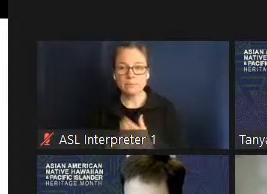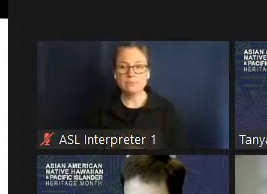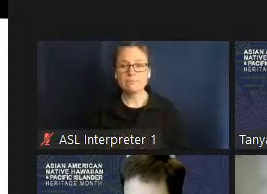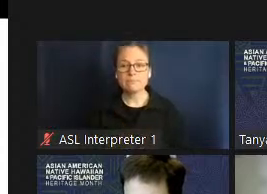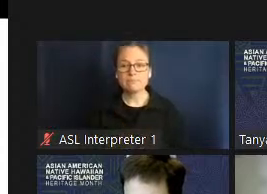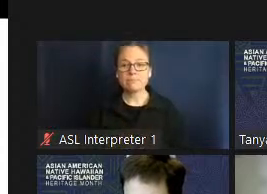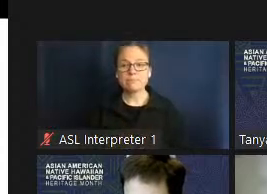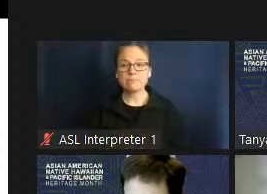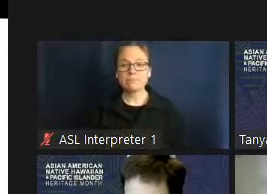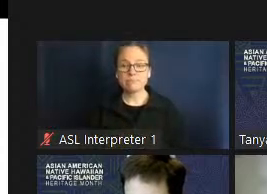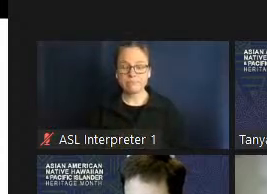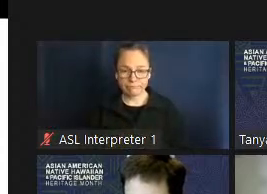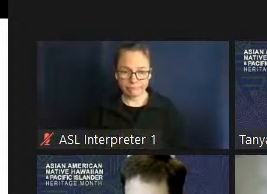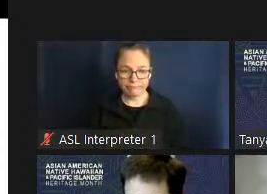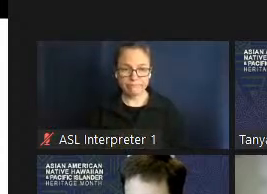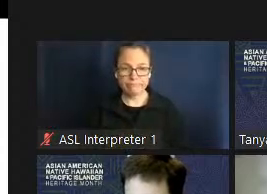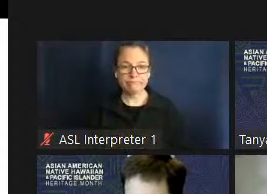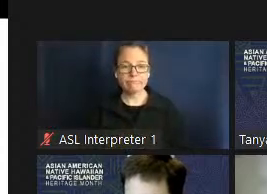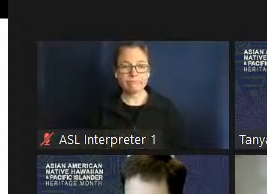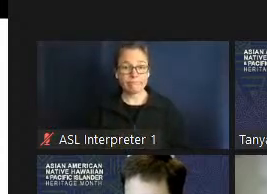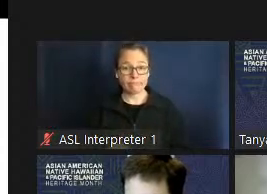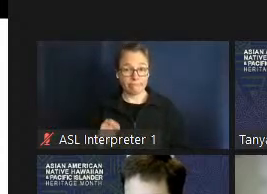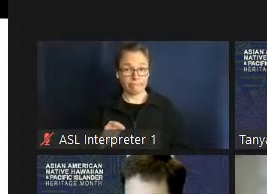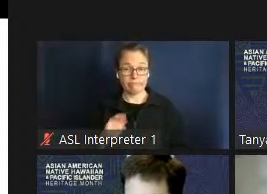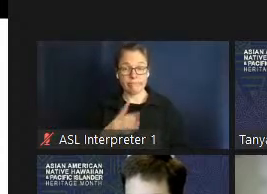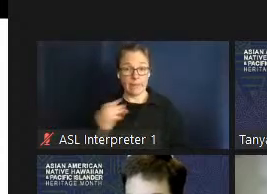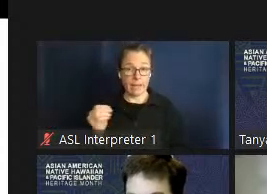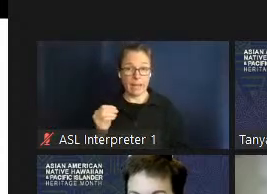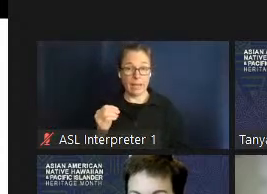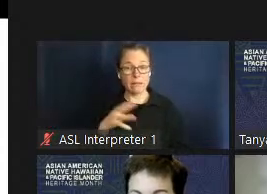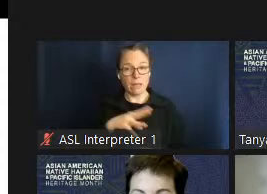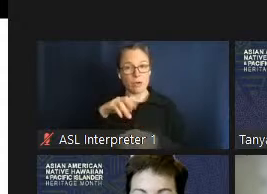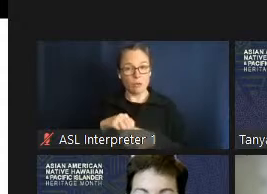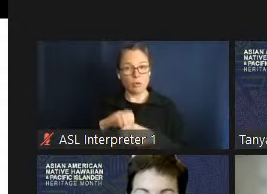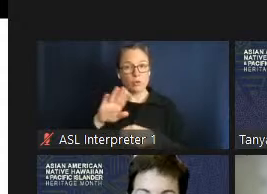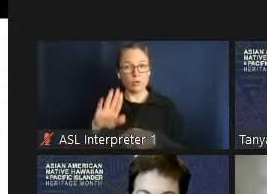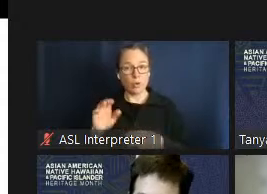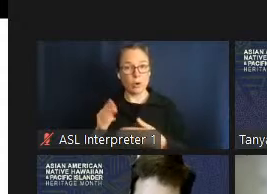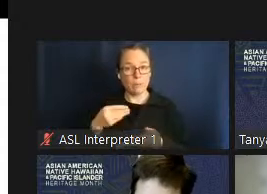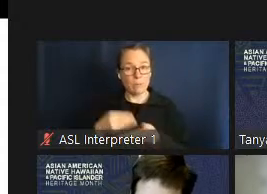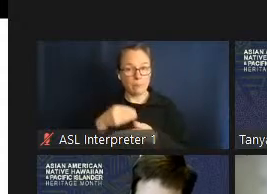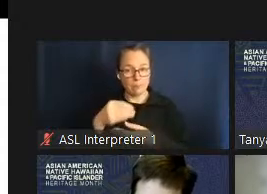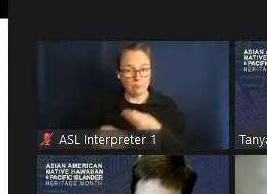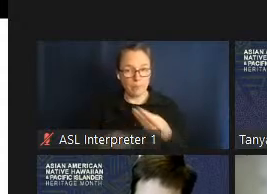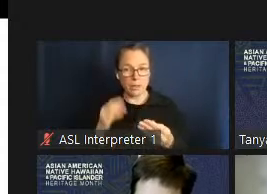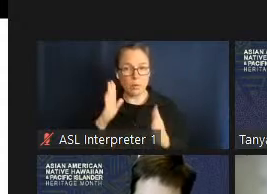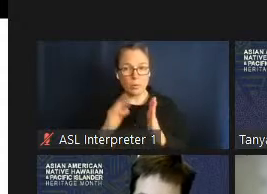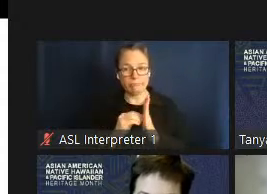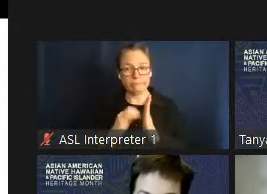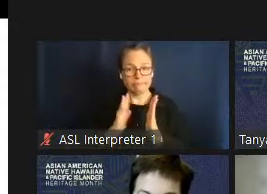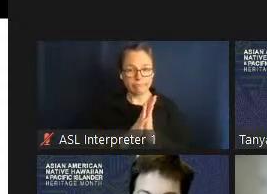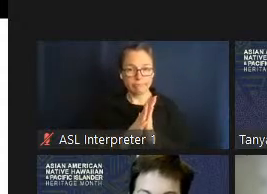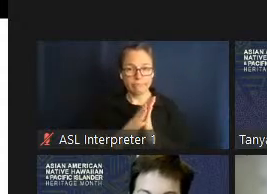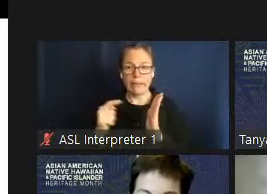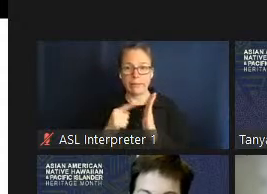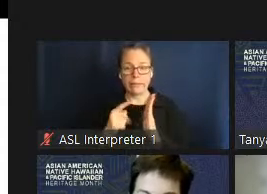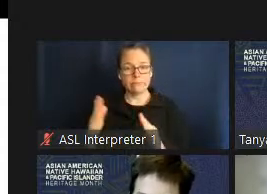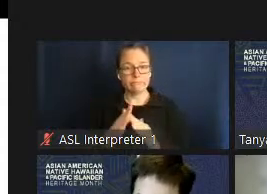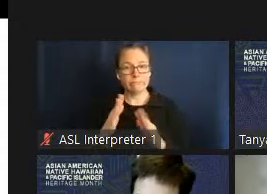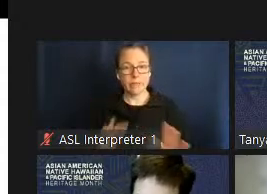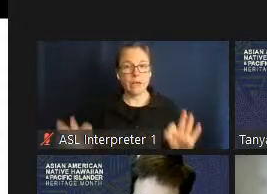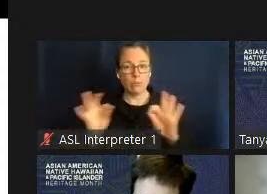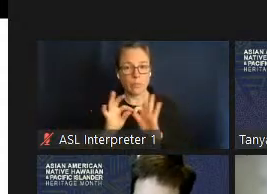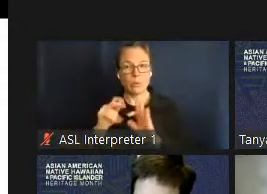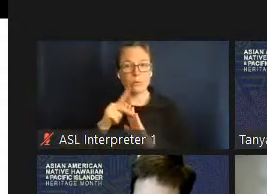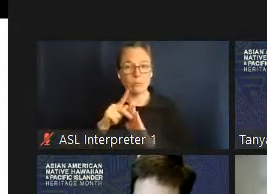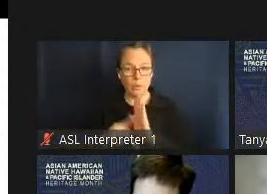budget that you are moving towards adopting is the most significant policy